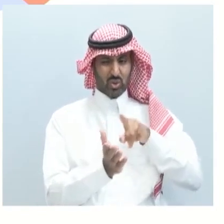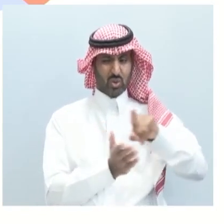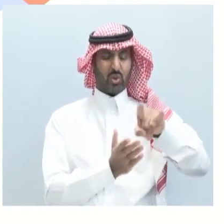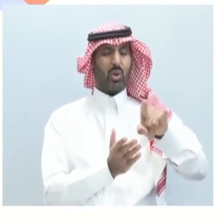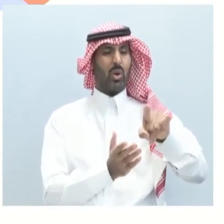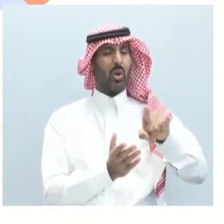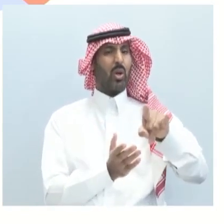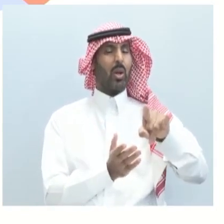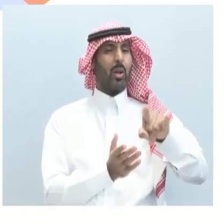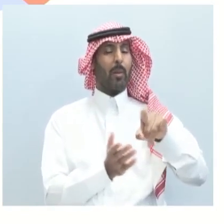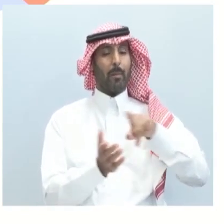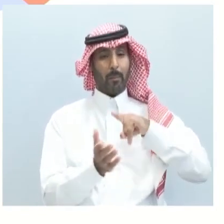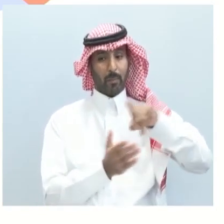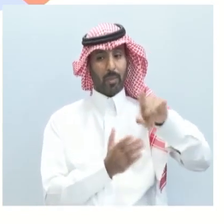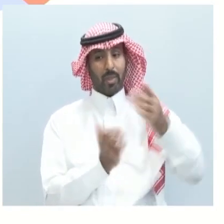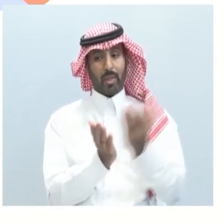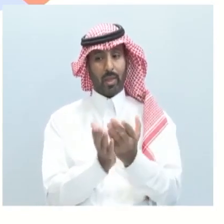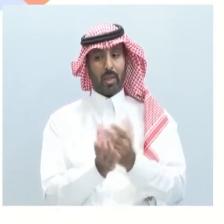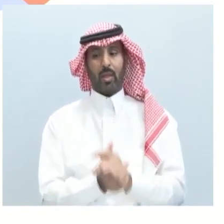face, which we already did.